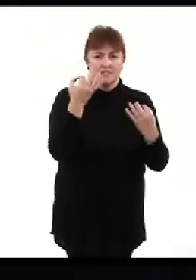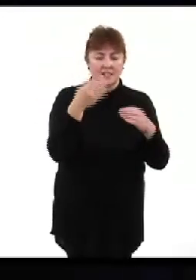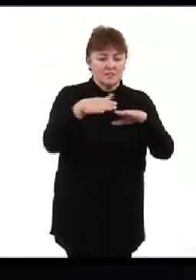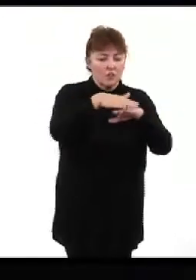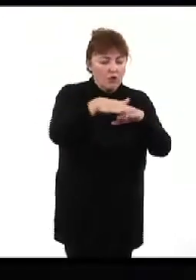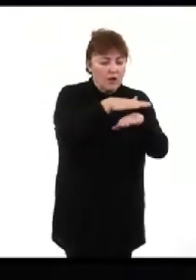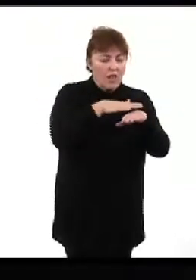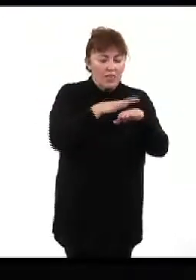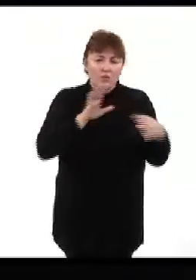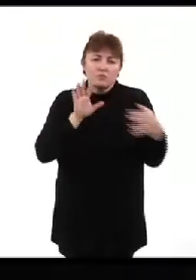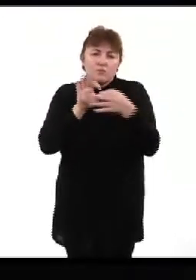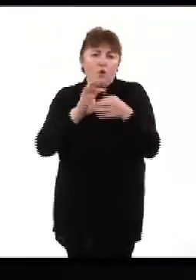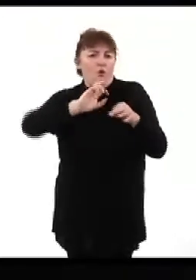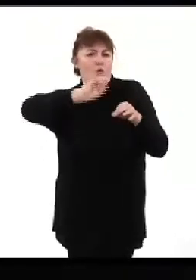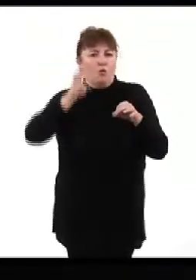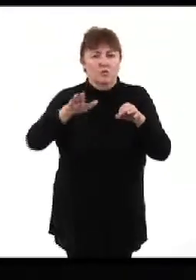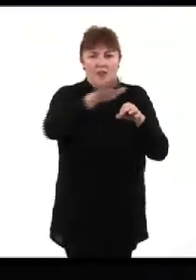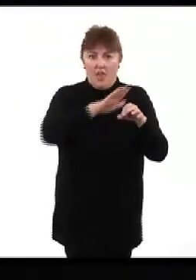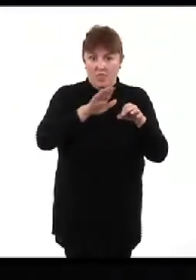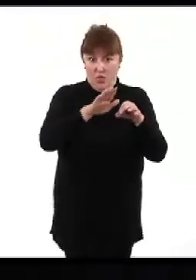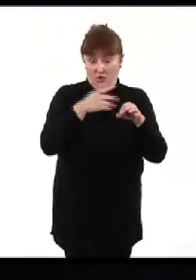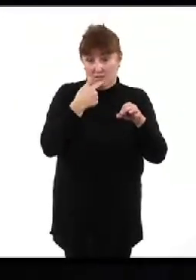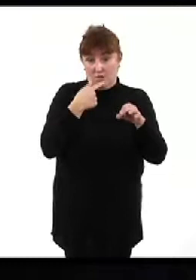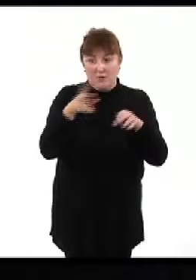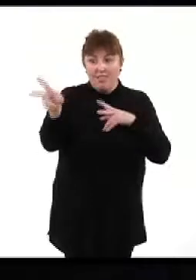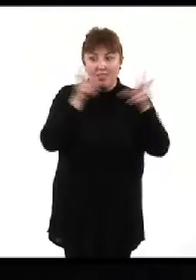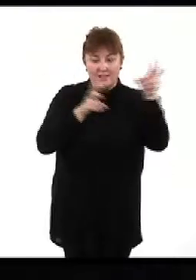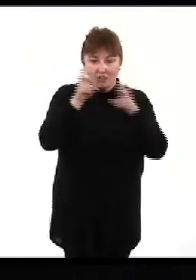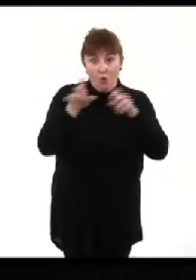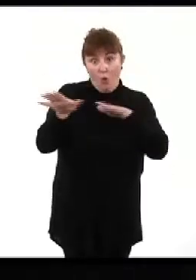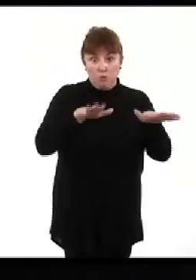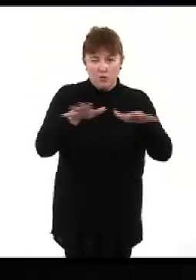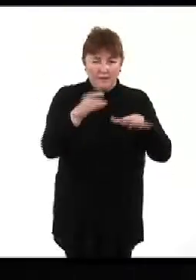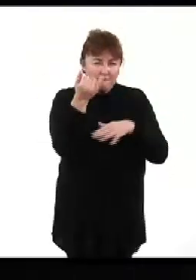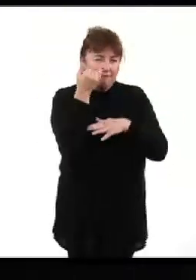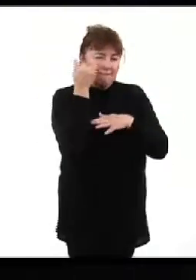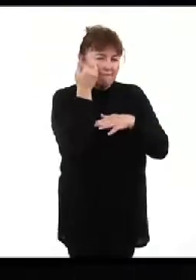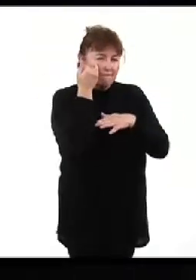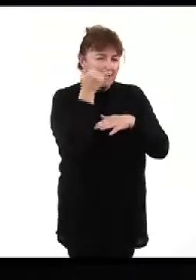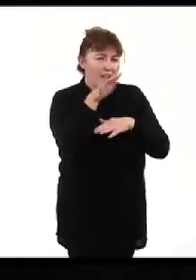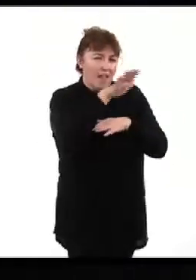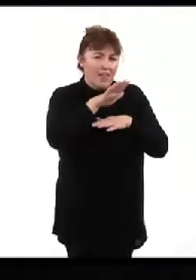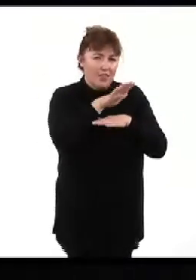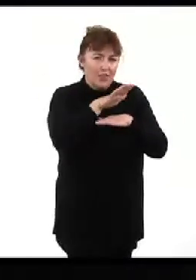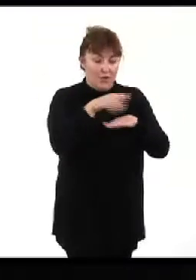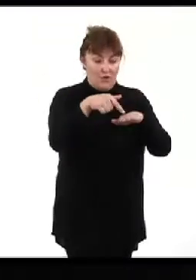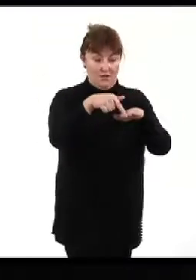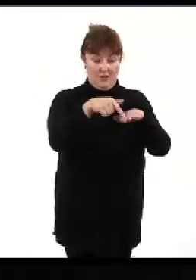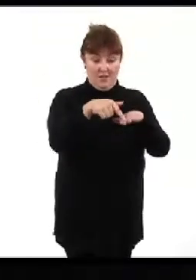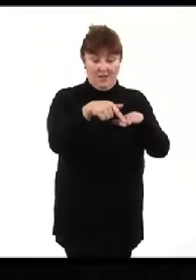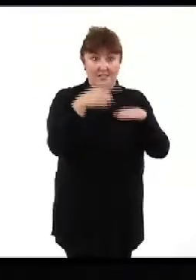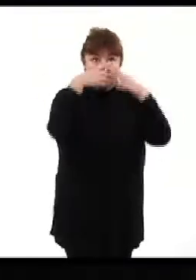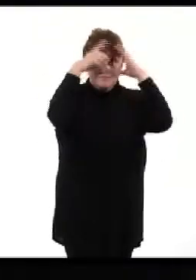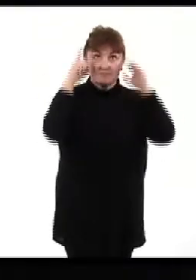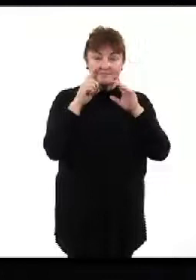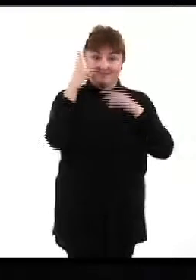sensory and motor regions of the brain. So if you look at where the motor face area is, it's right next to